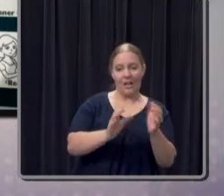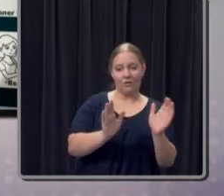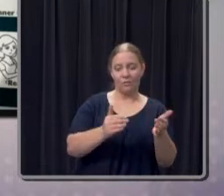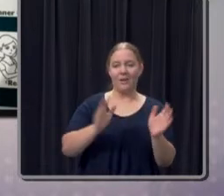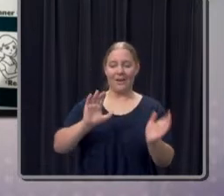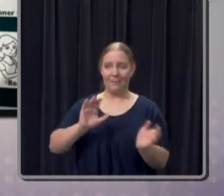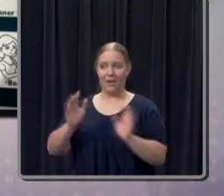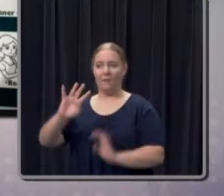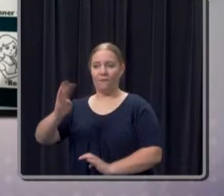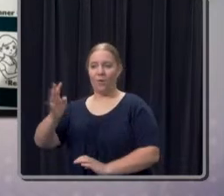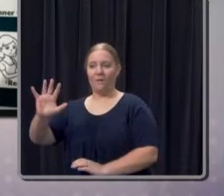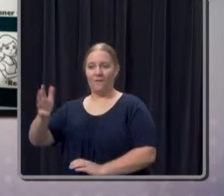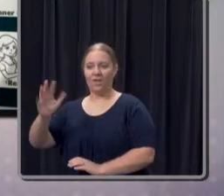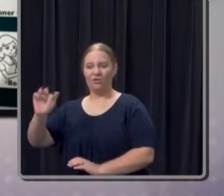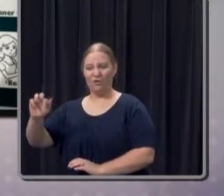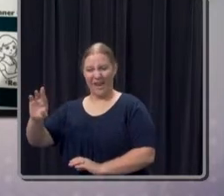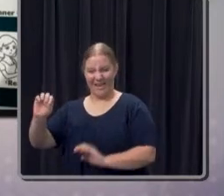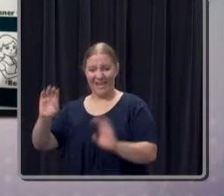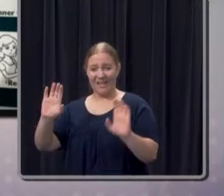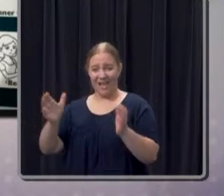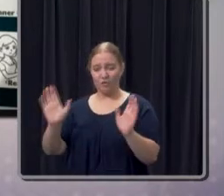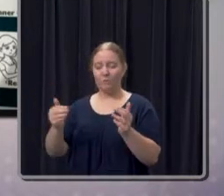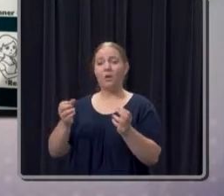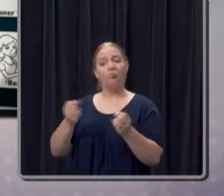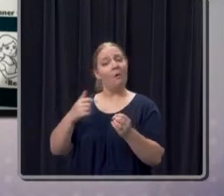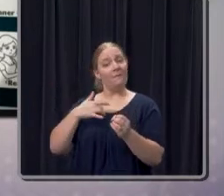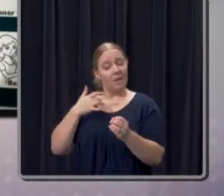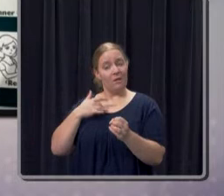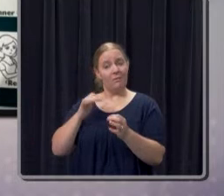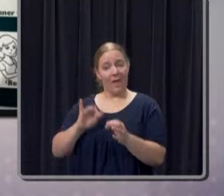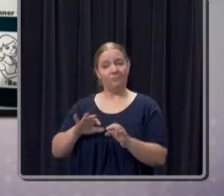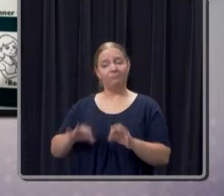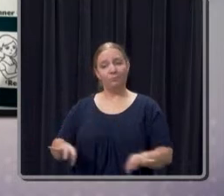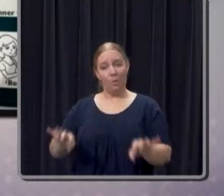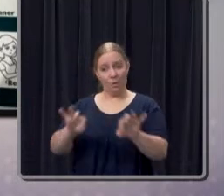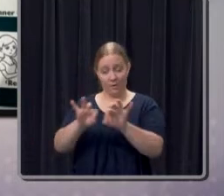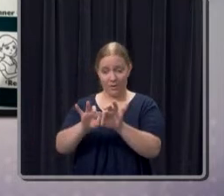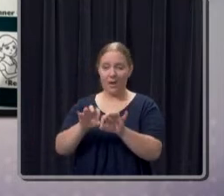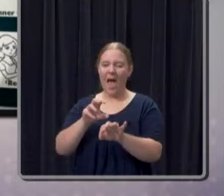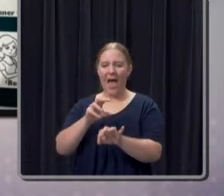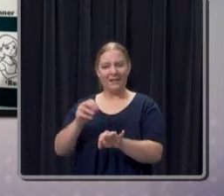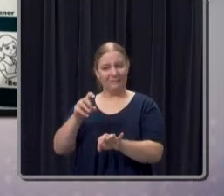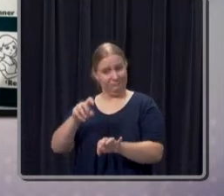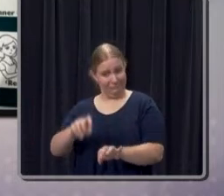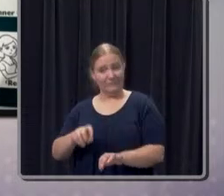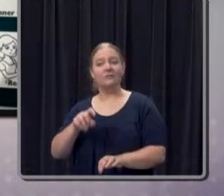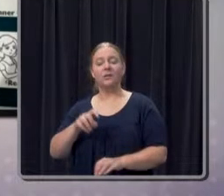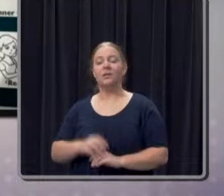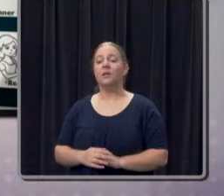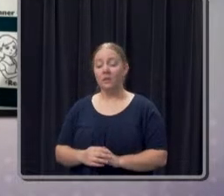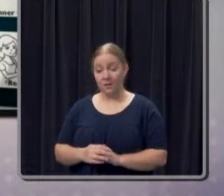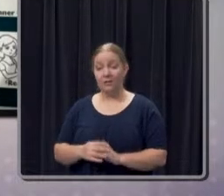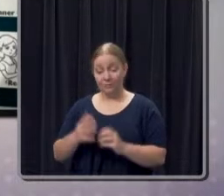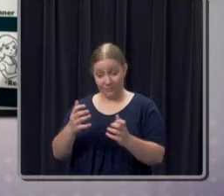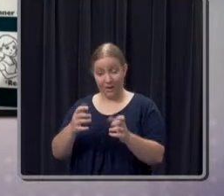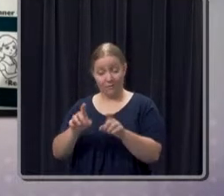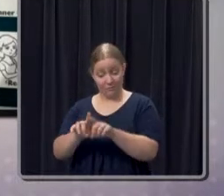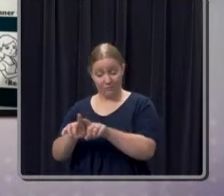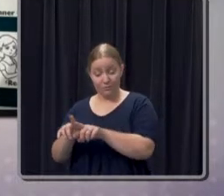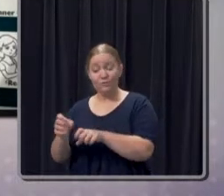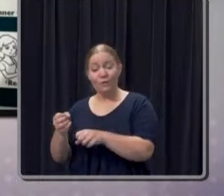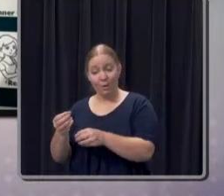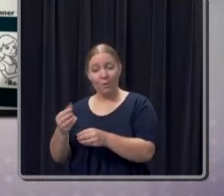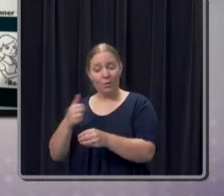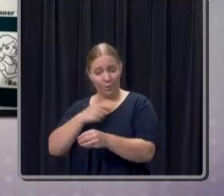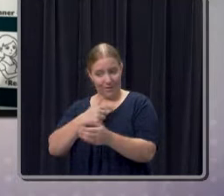5th grade classroom. And so we found those to be very valuable and much needed in this time as well. And so other